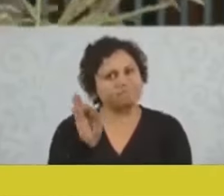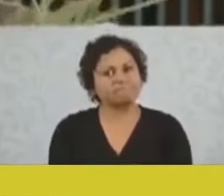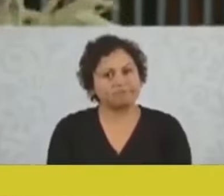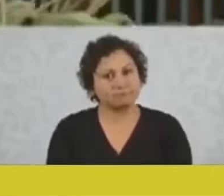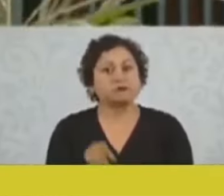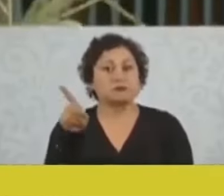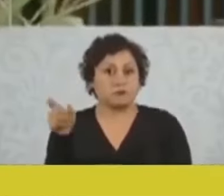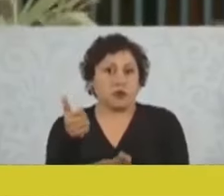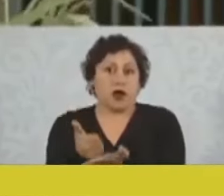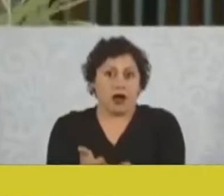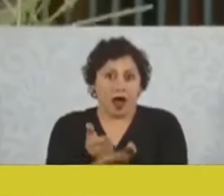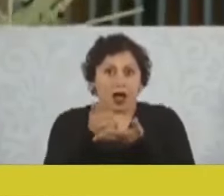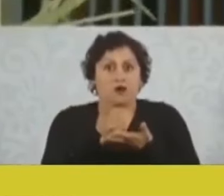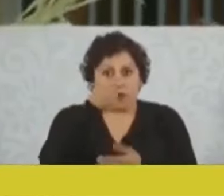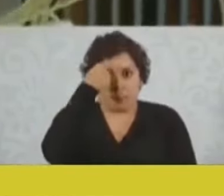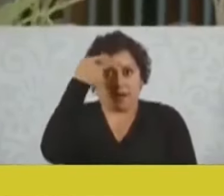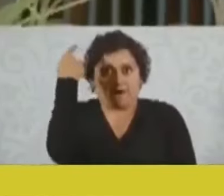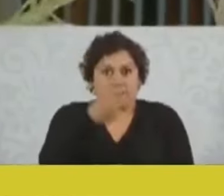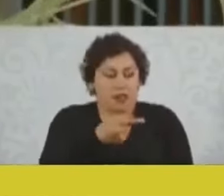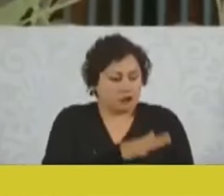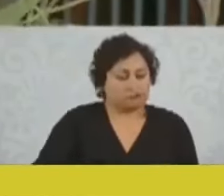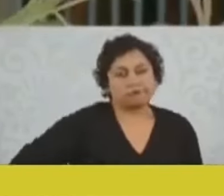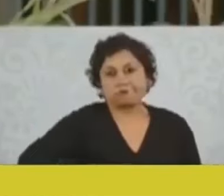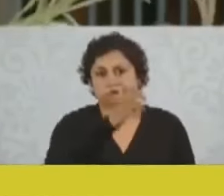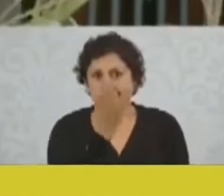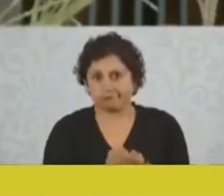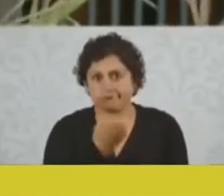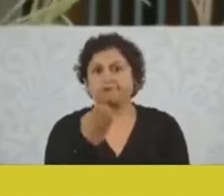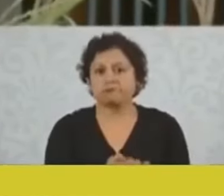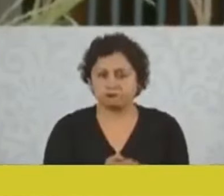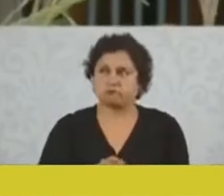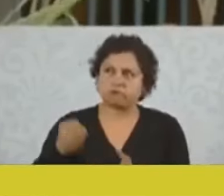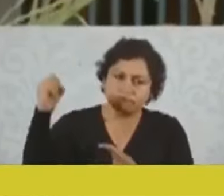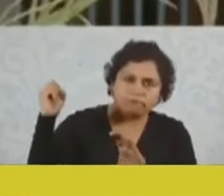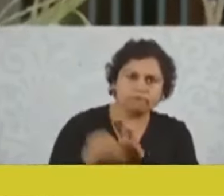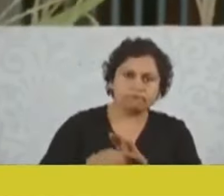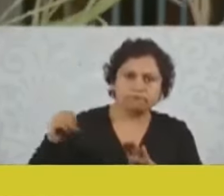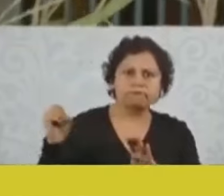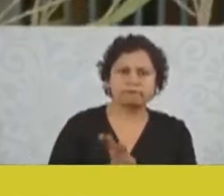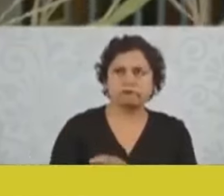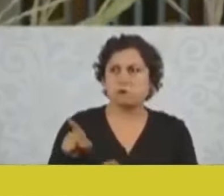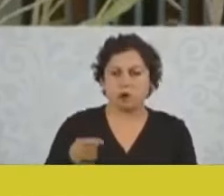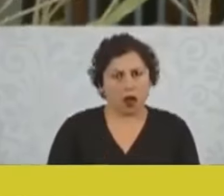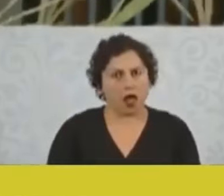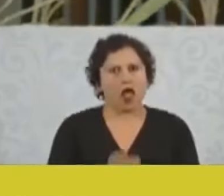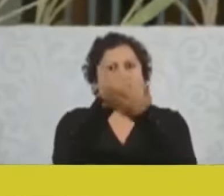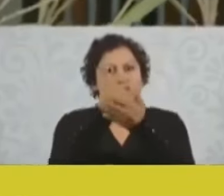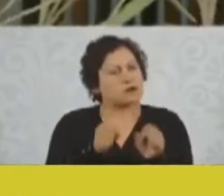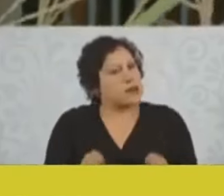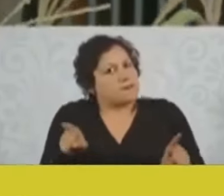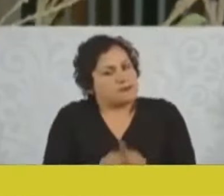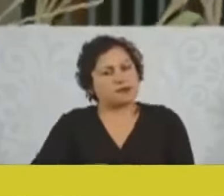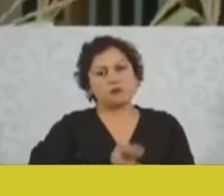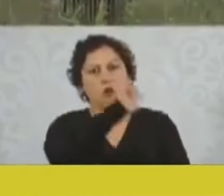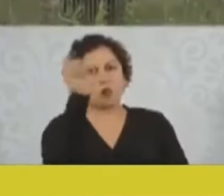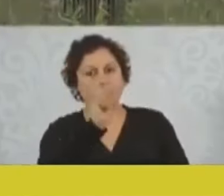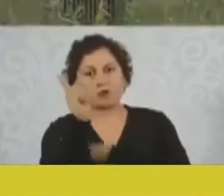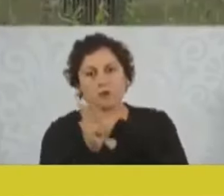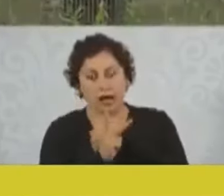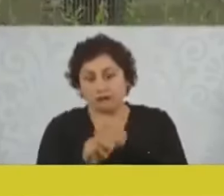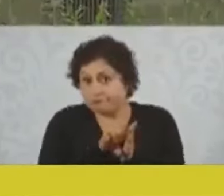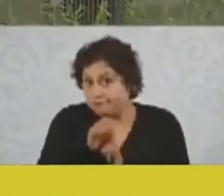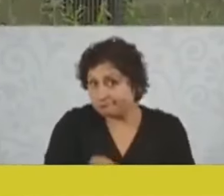the homeland. They not only help the economy of our country, but they are essential for